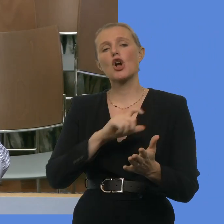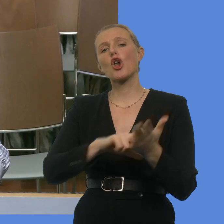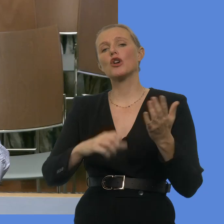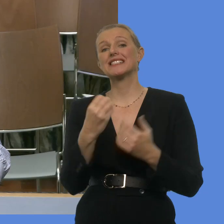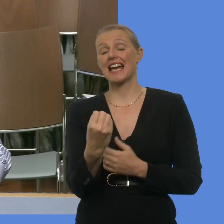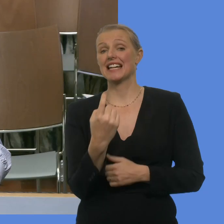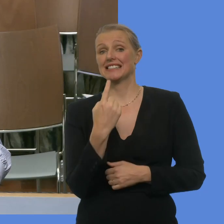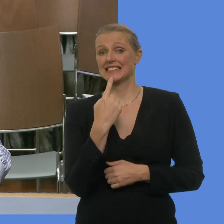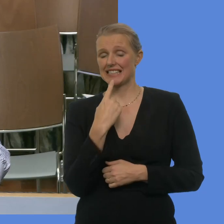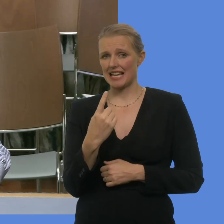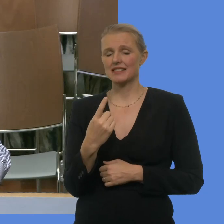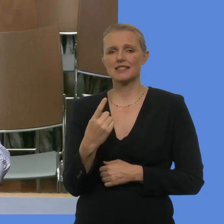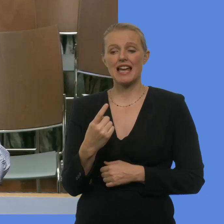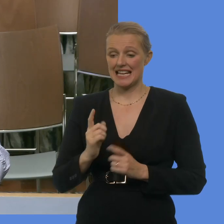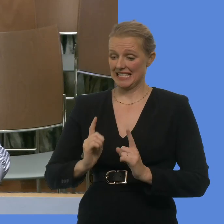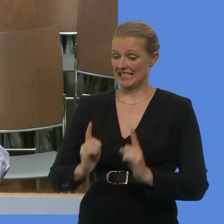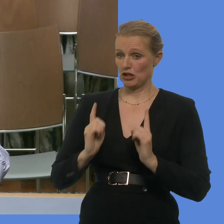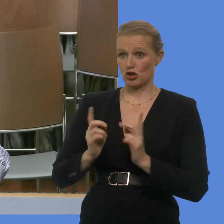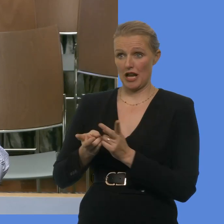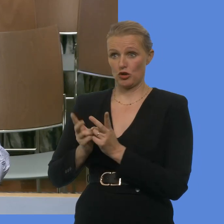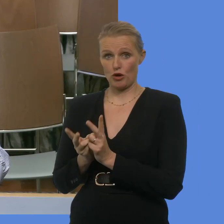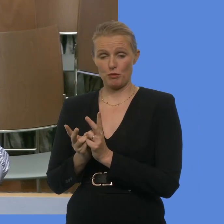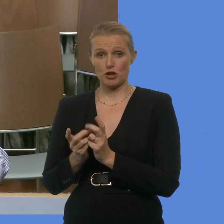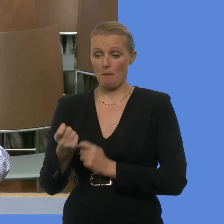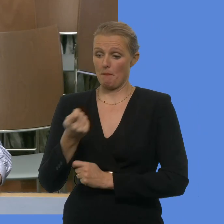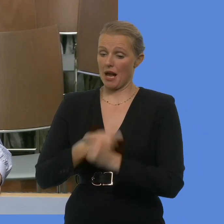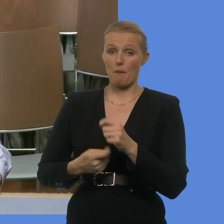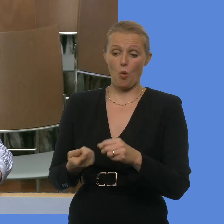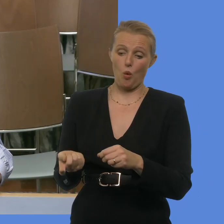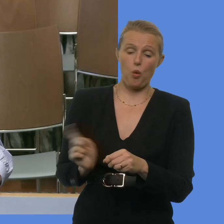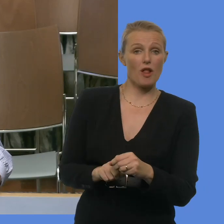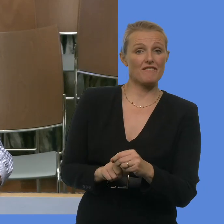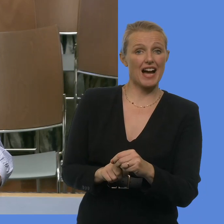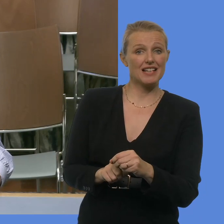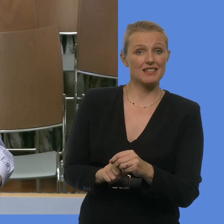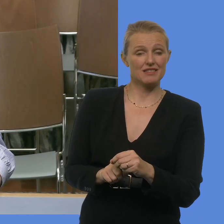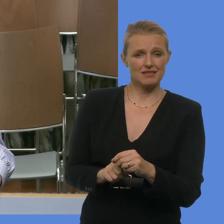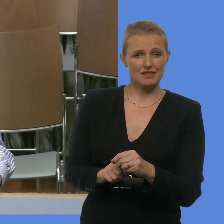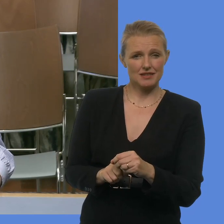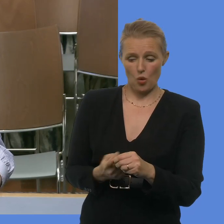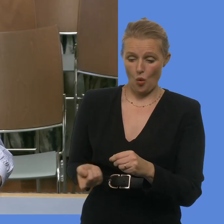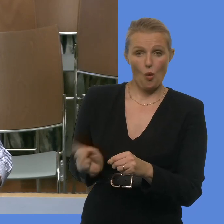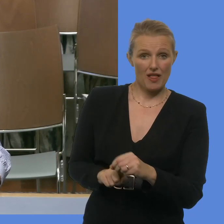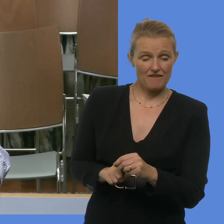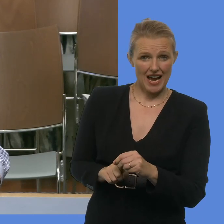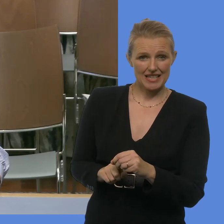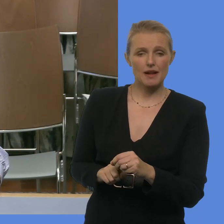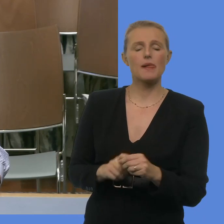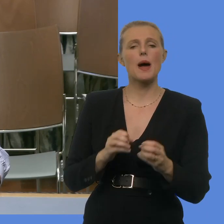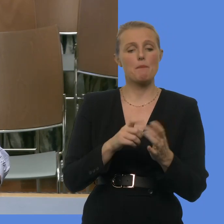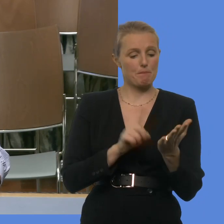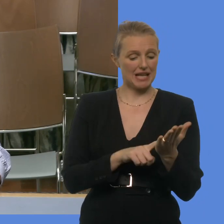the accreditation of teachers and interpreters. That's on page 414 of the PACS. The bill introduces